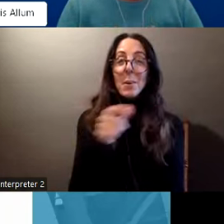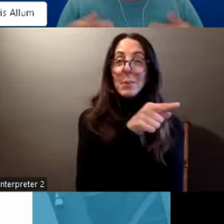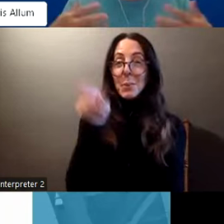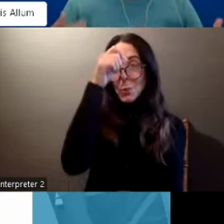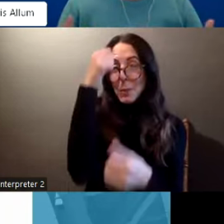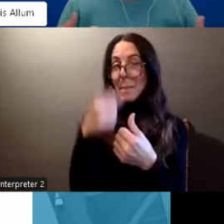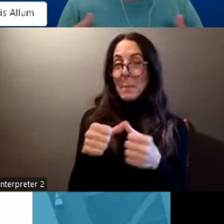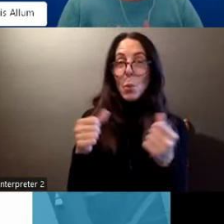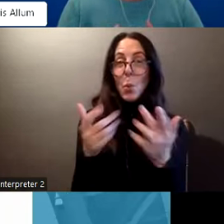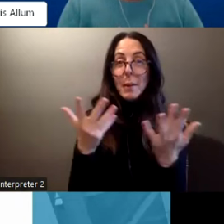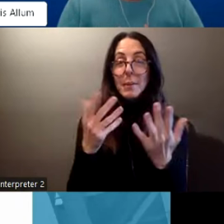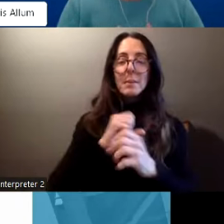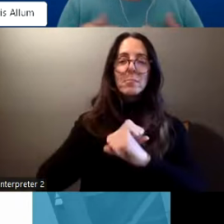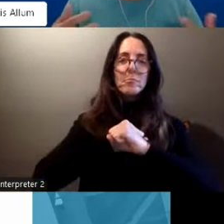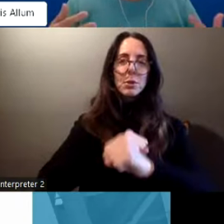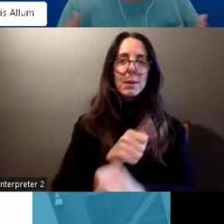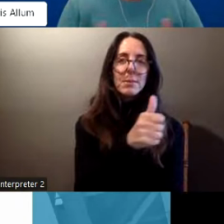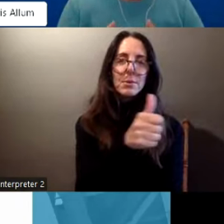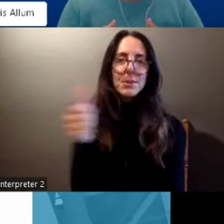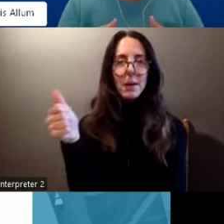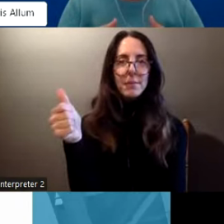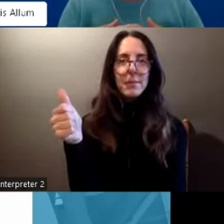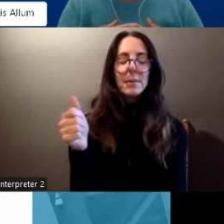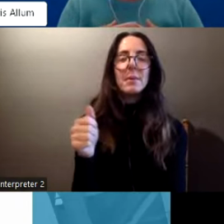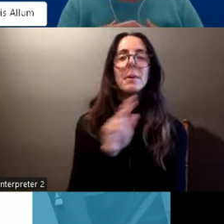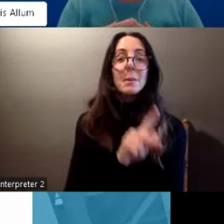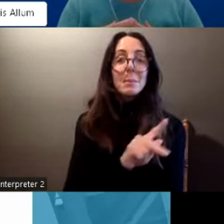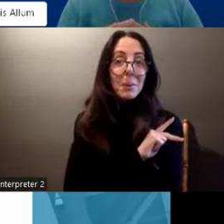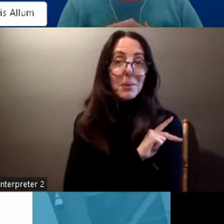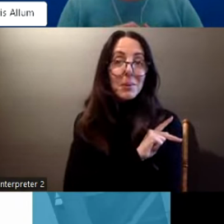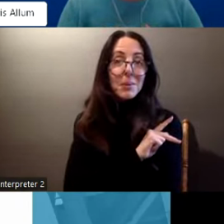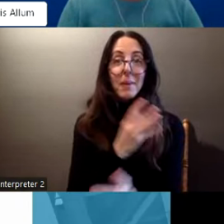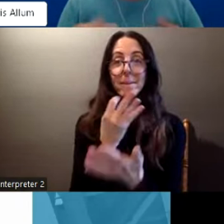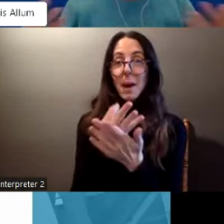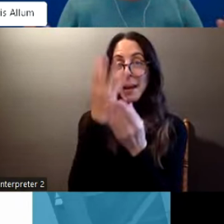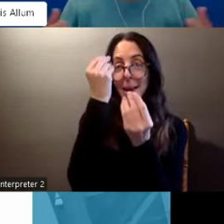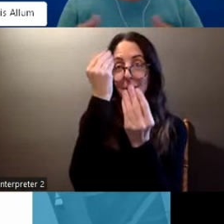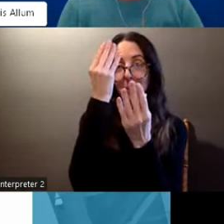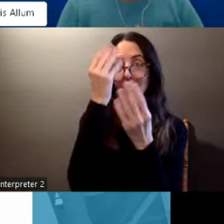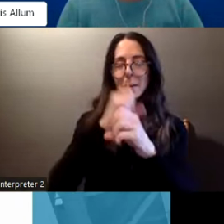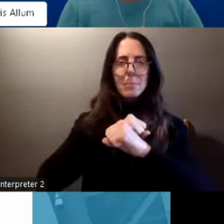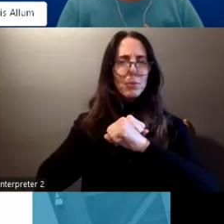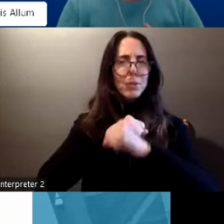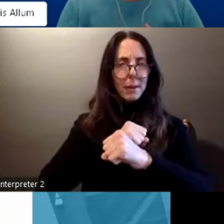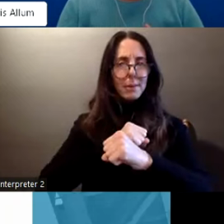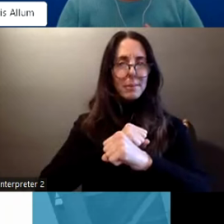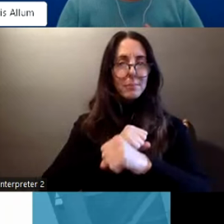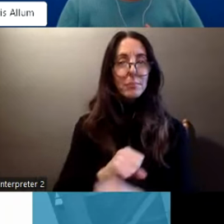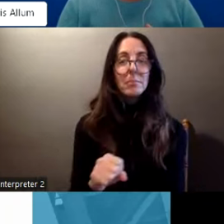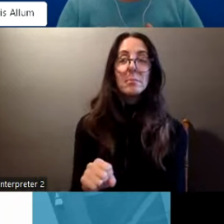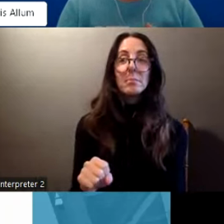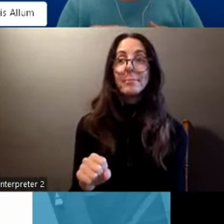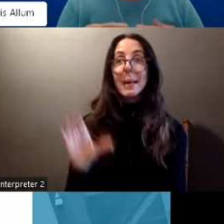really to protect yourself. Protect your personal and financial information. Don't respond to